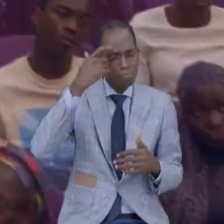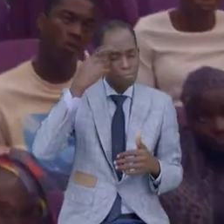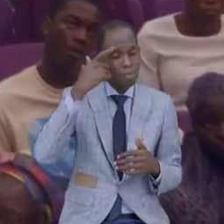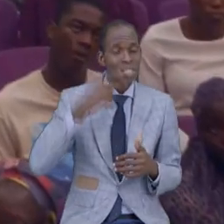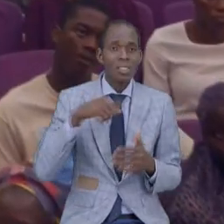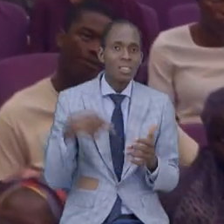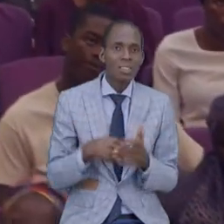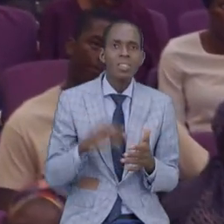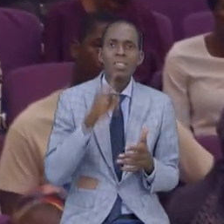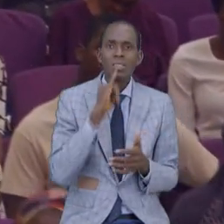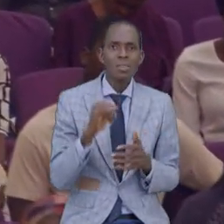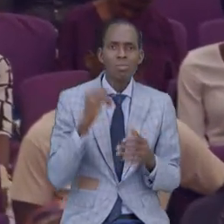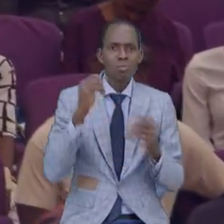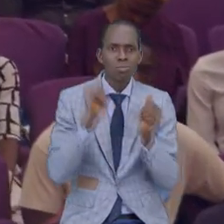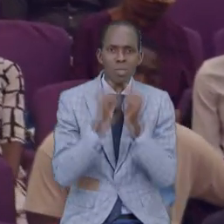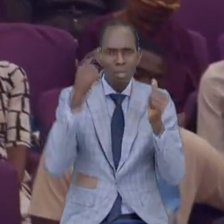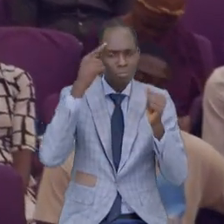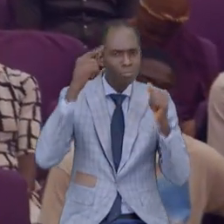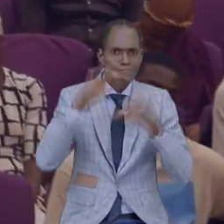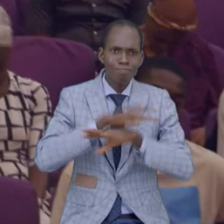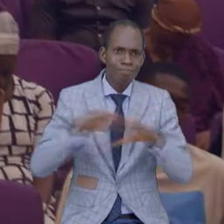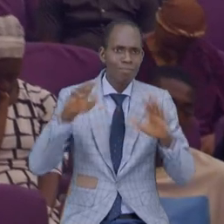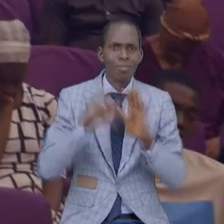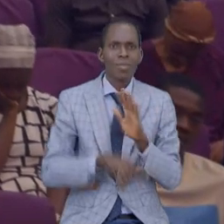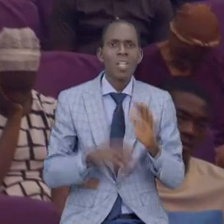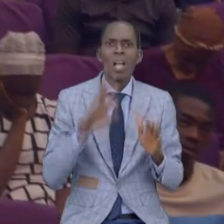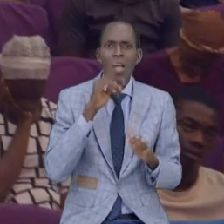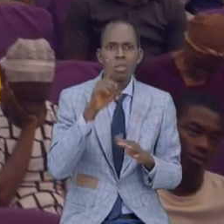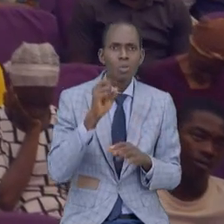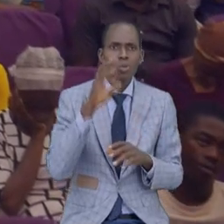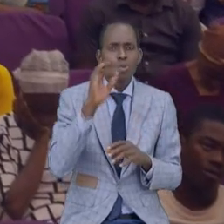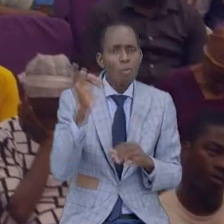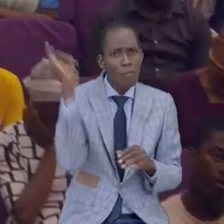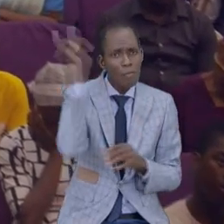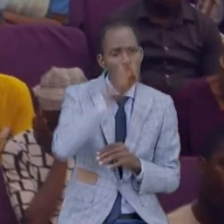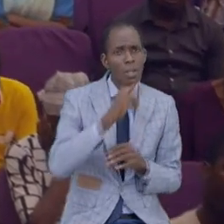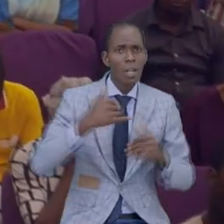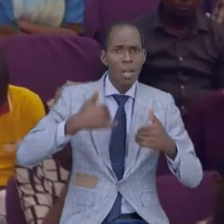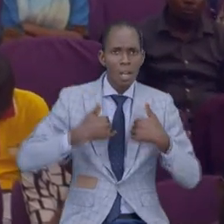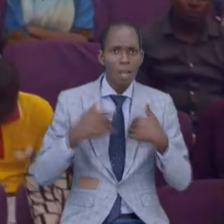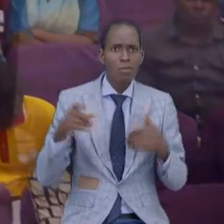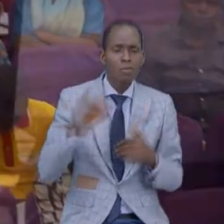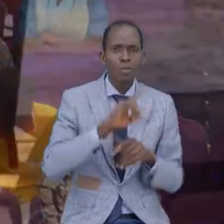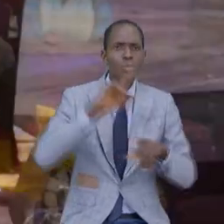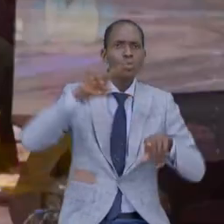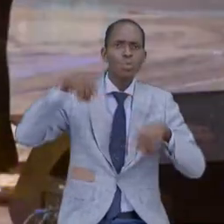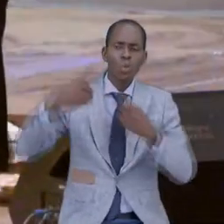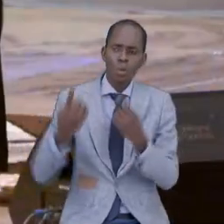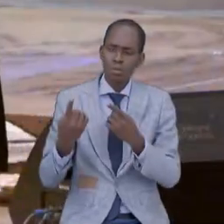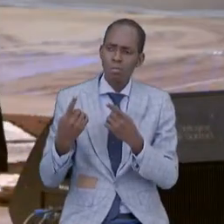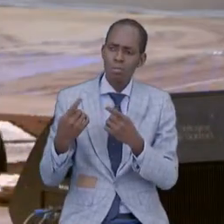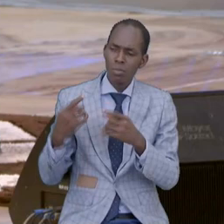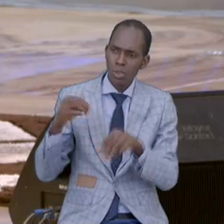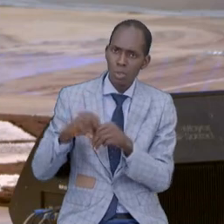is thoughtlessness. Are you so foolish? Having begun in the spirit,